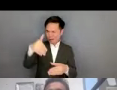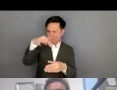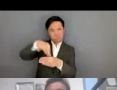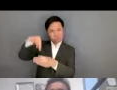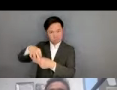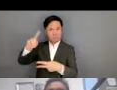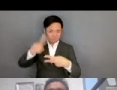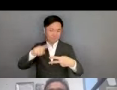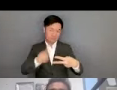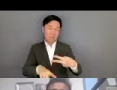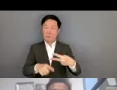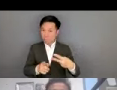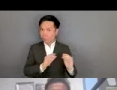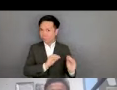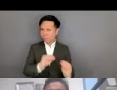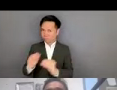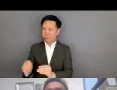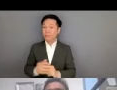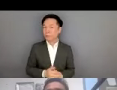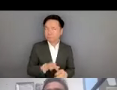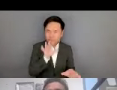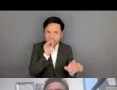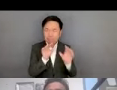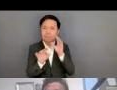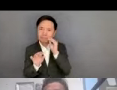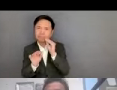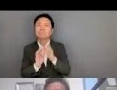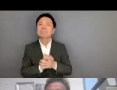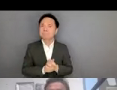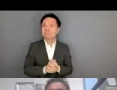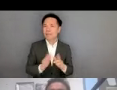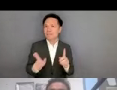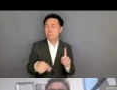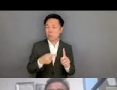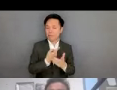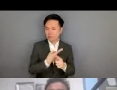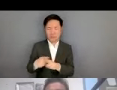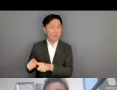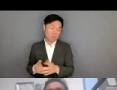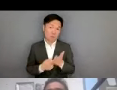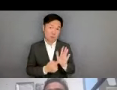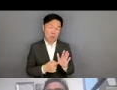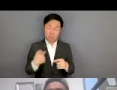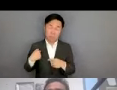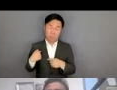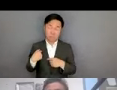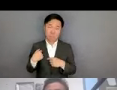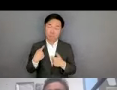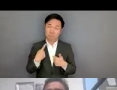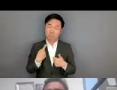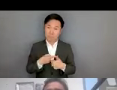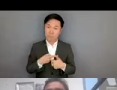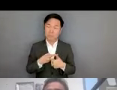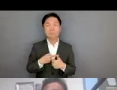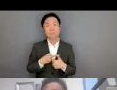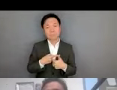for young people with disabilities. And that is the actually very first initiatives that we were undertaking. That